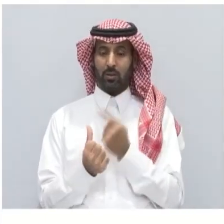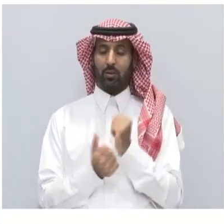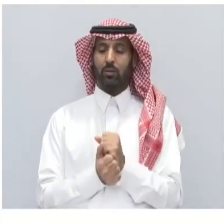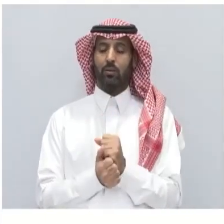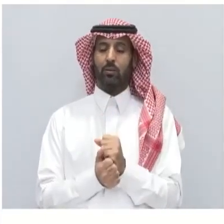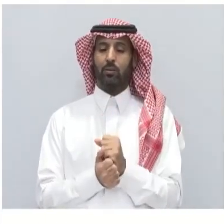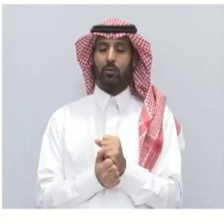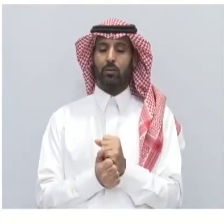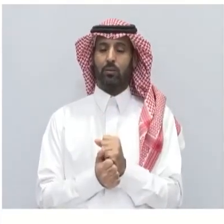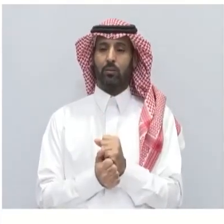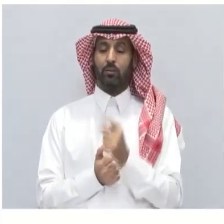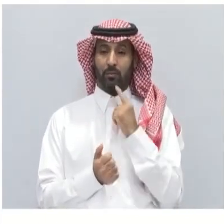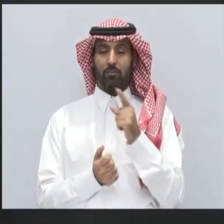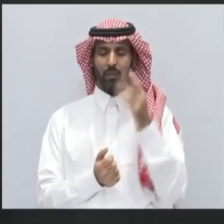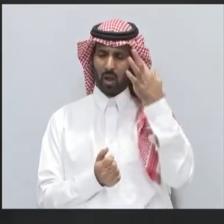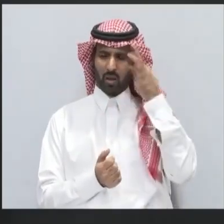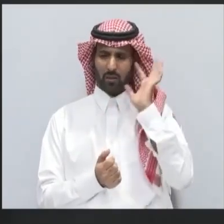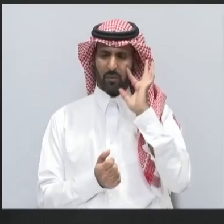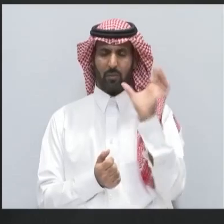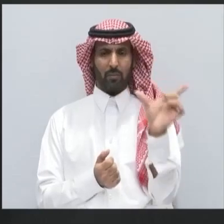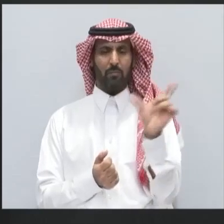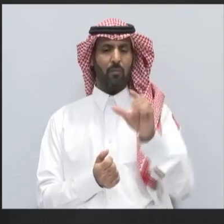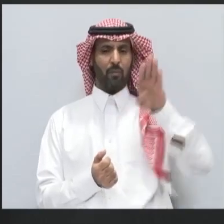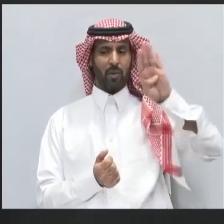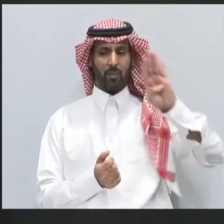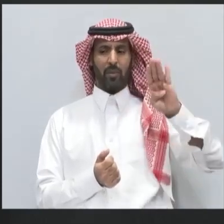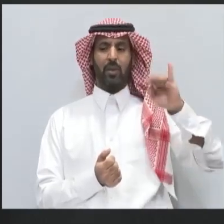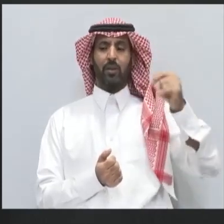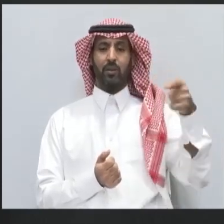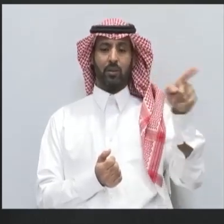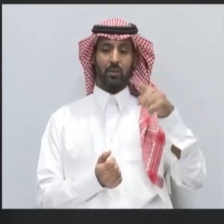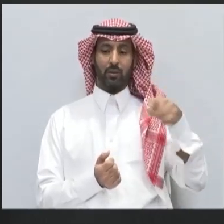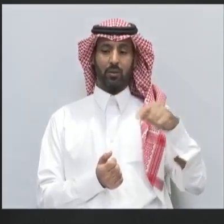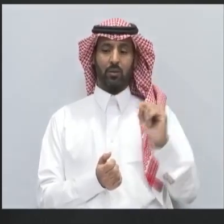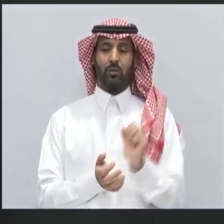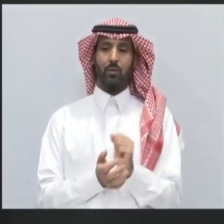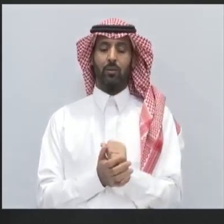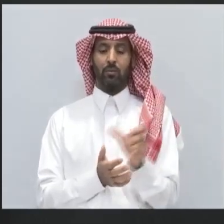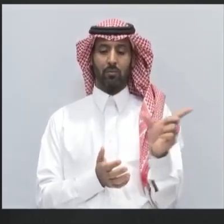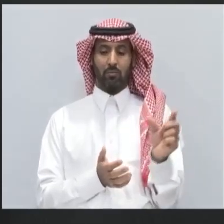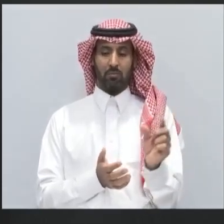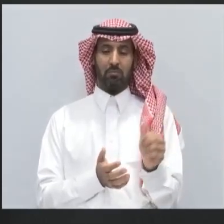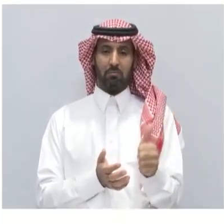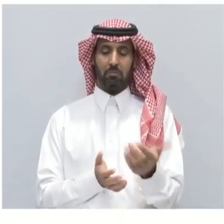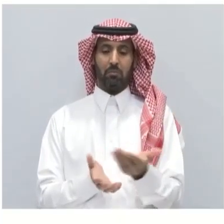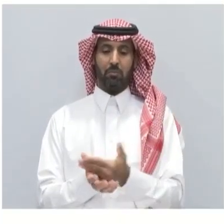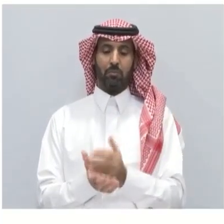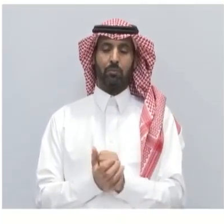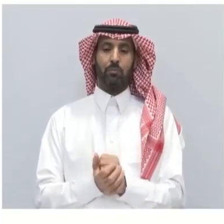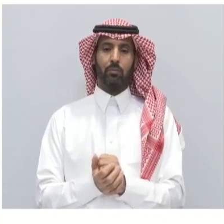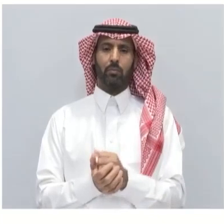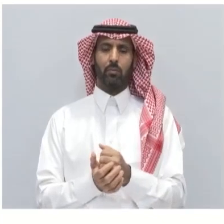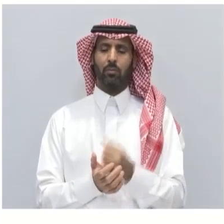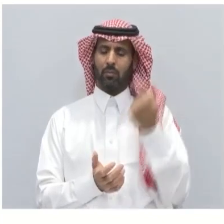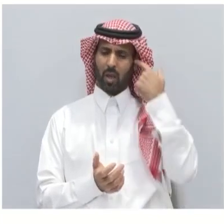B-Z. Why? Of course, you can do busy, B-Z. You say busy, it's busy. So there's no